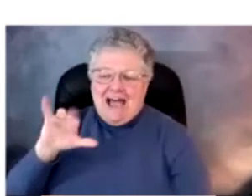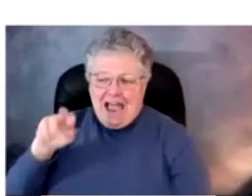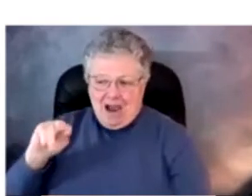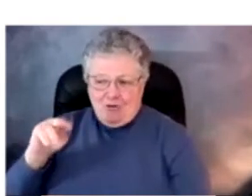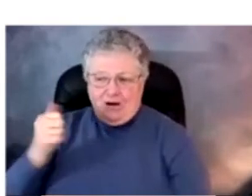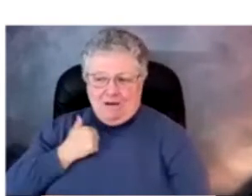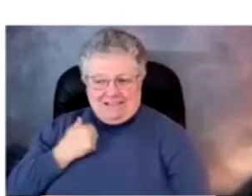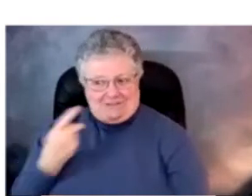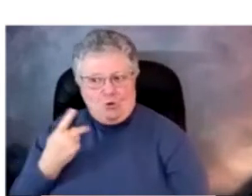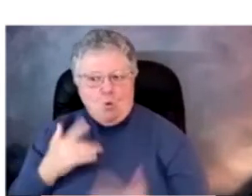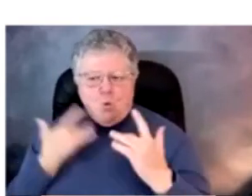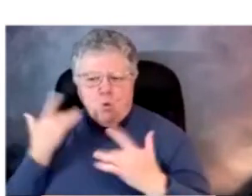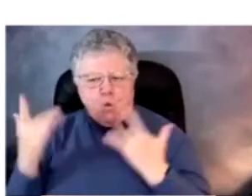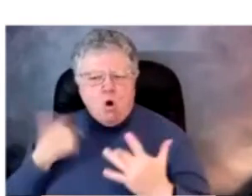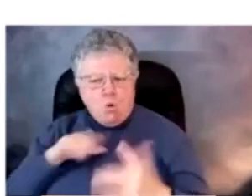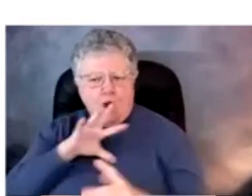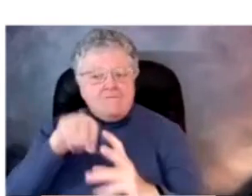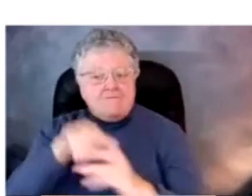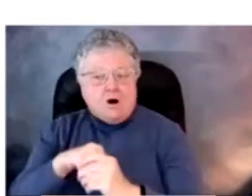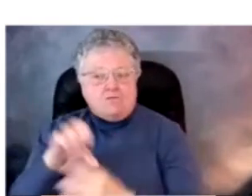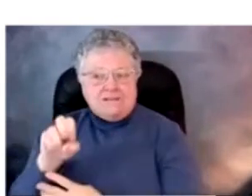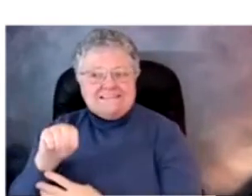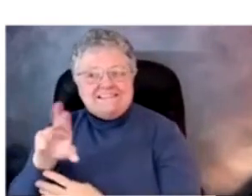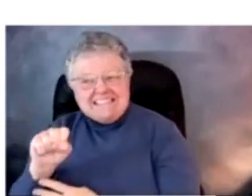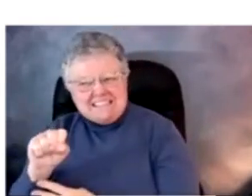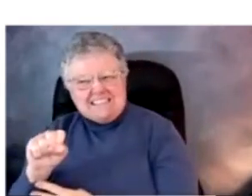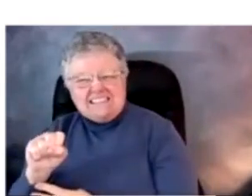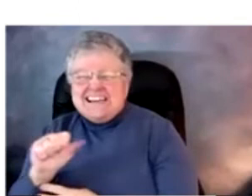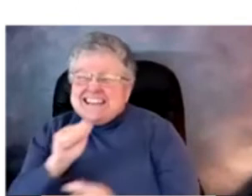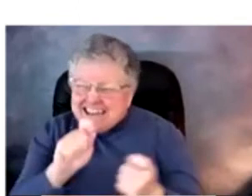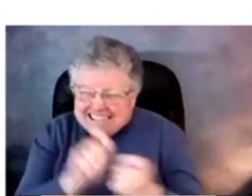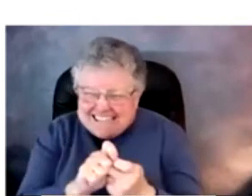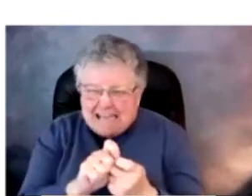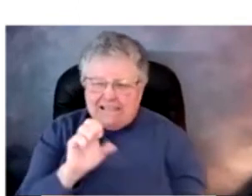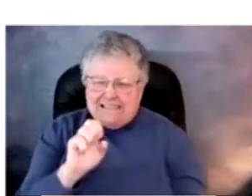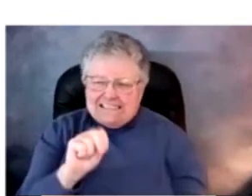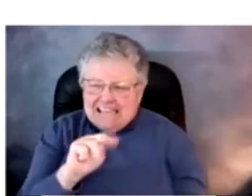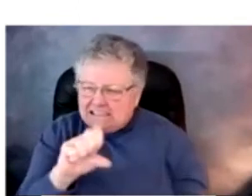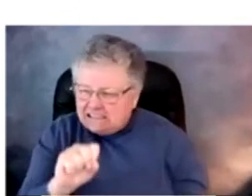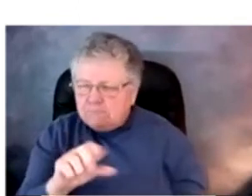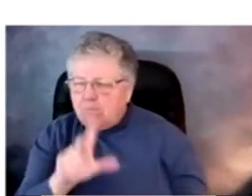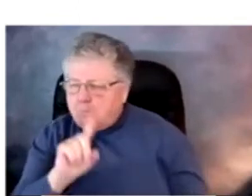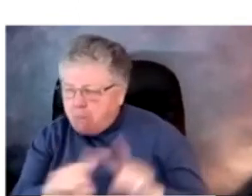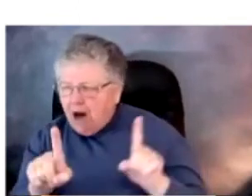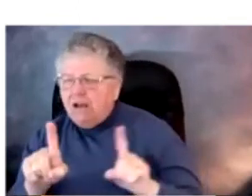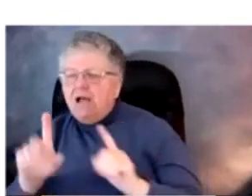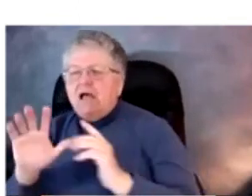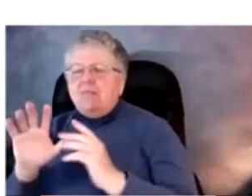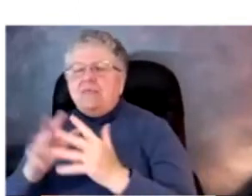with census data, specifically data, it's not exactly the census, but from the American Community Survey, it's connected to the census.